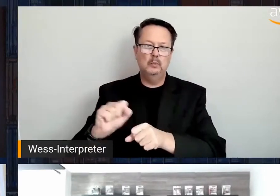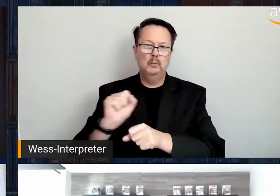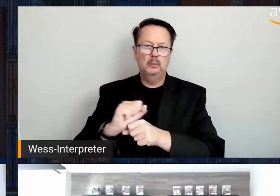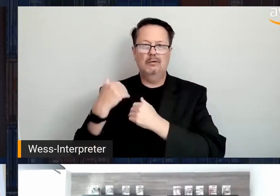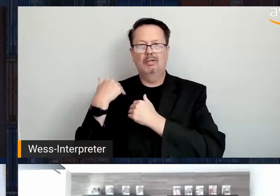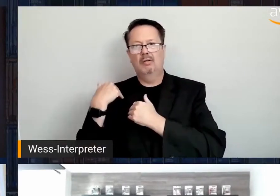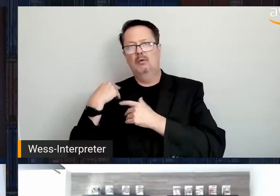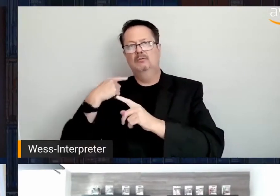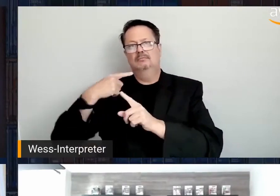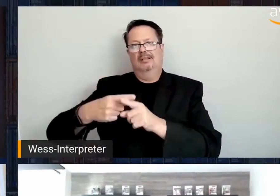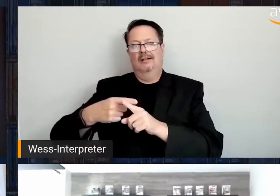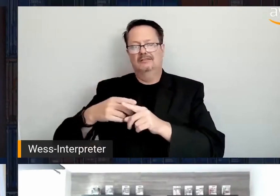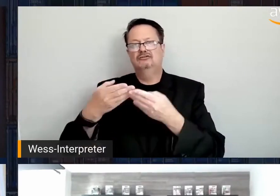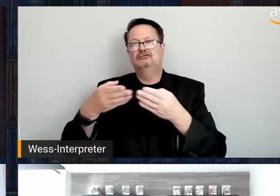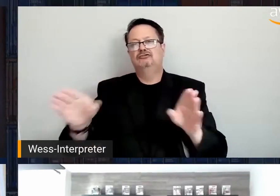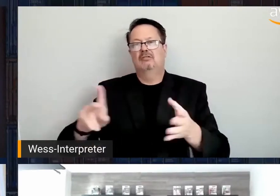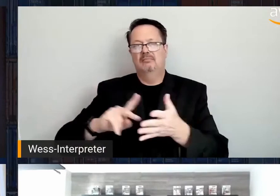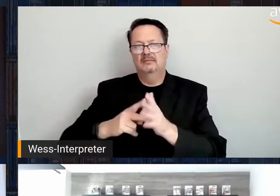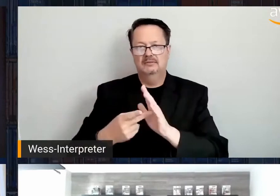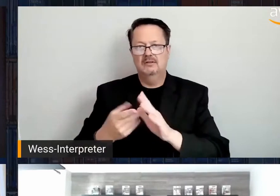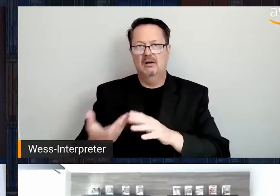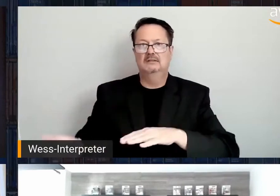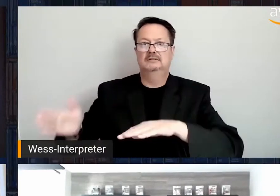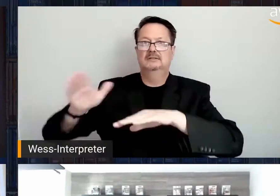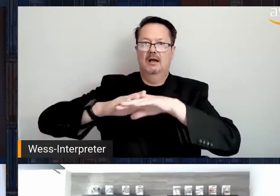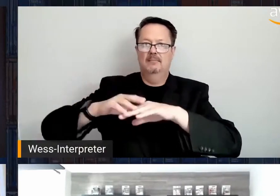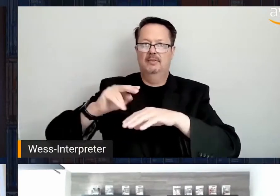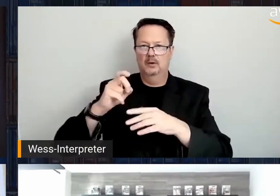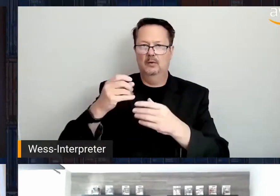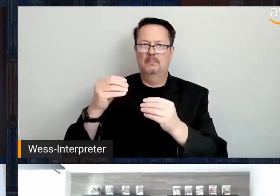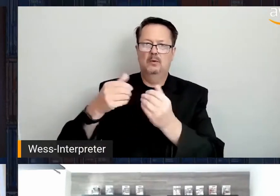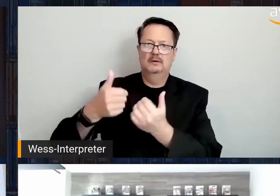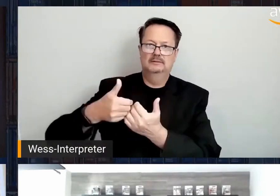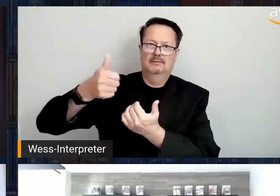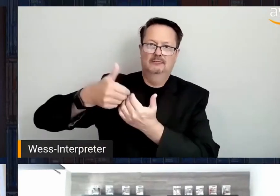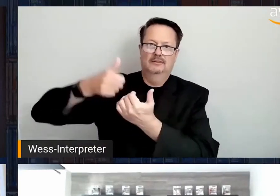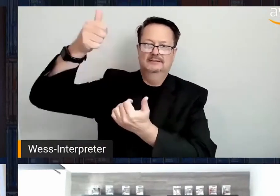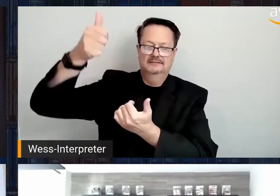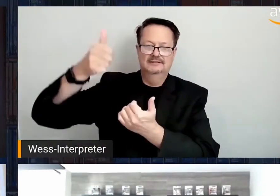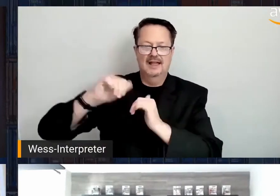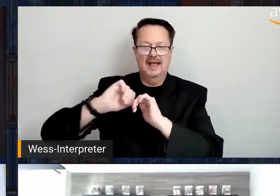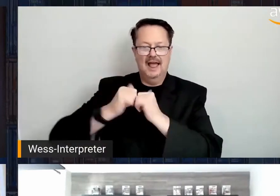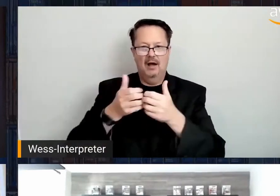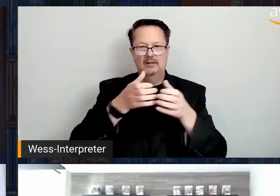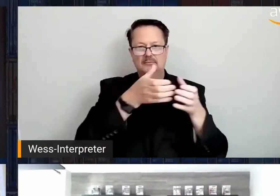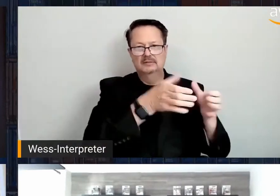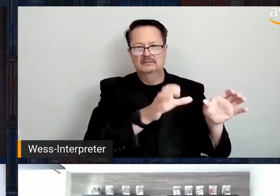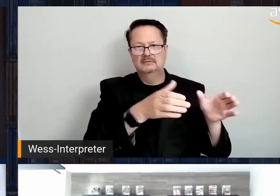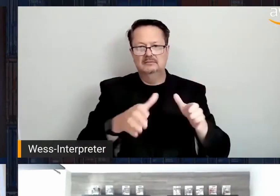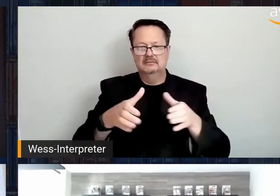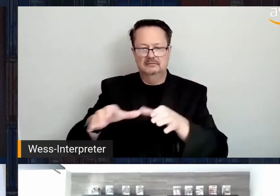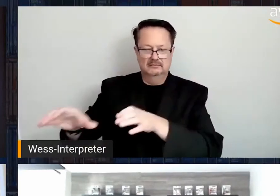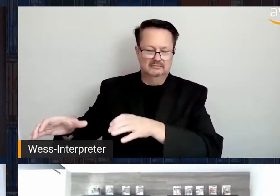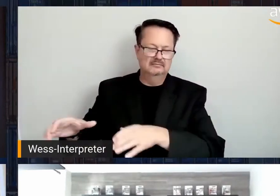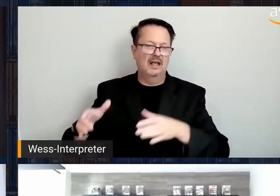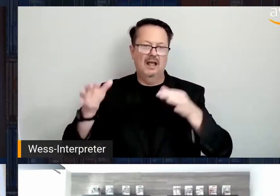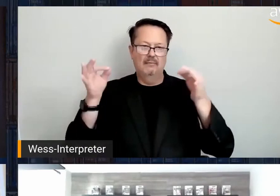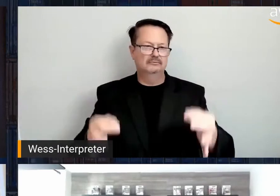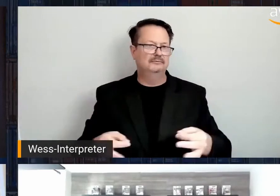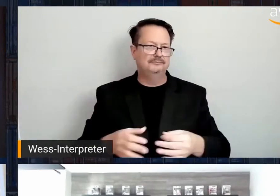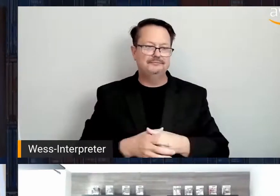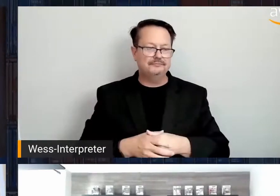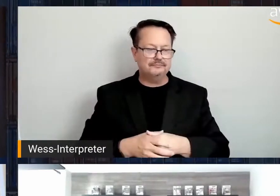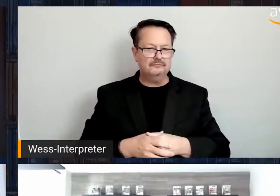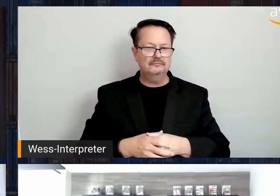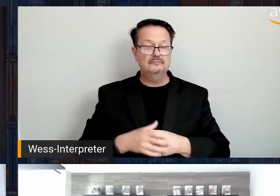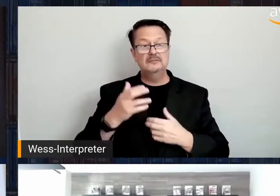on top of the node. So you have further separation on top of that between how that's being split up. Absolutely. And